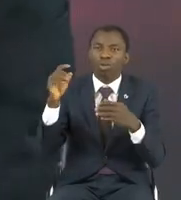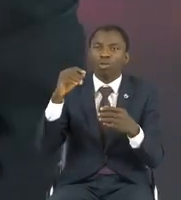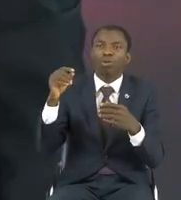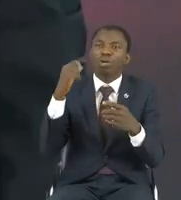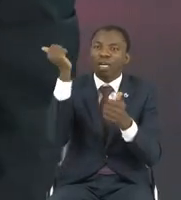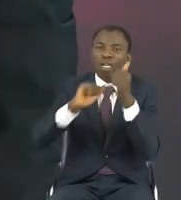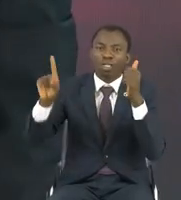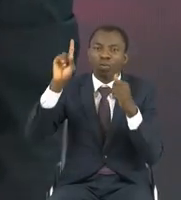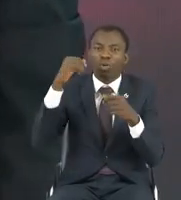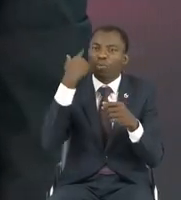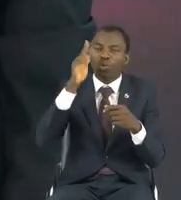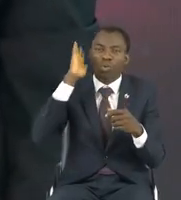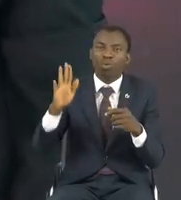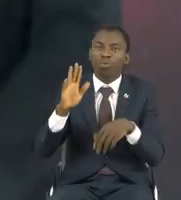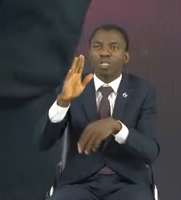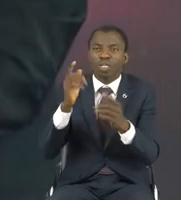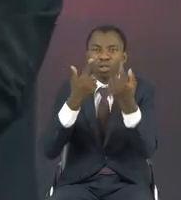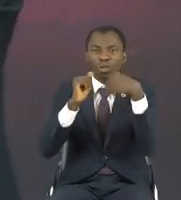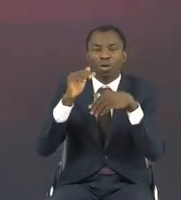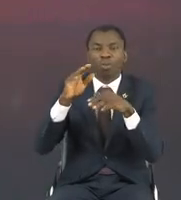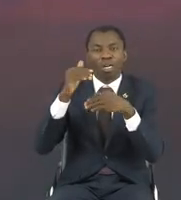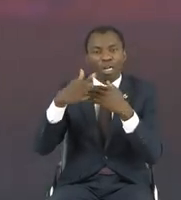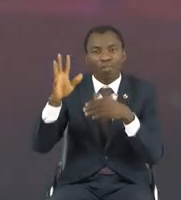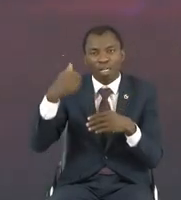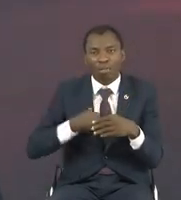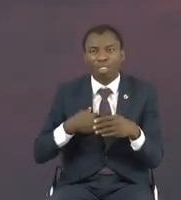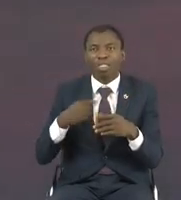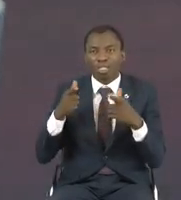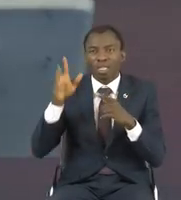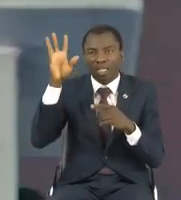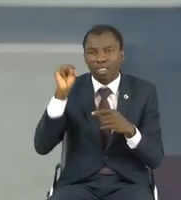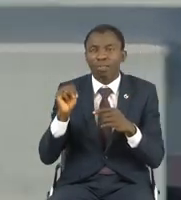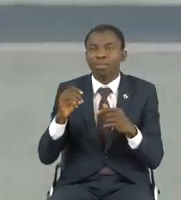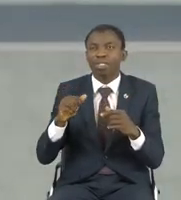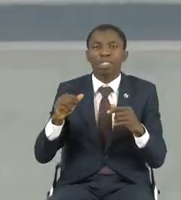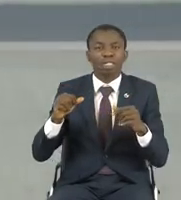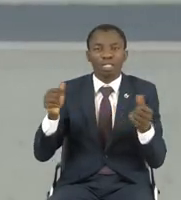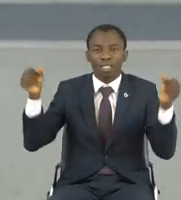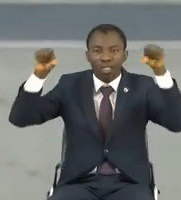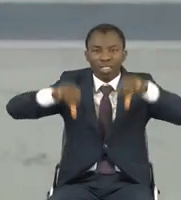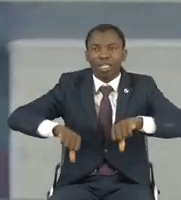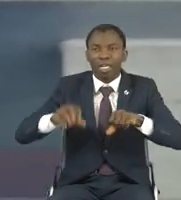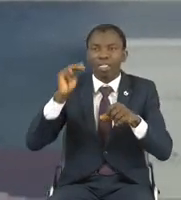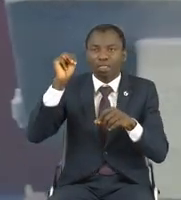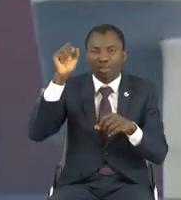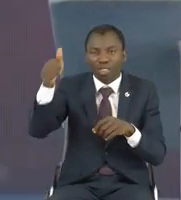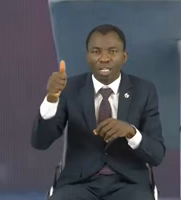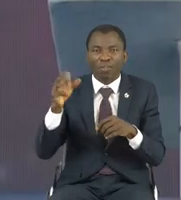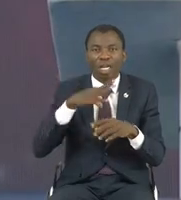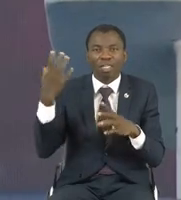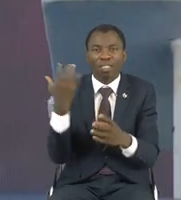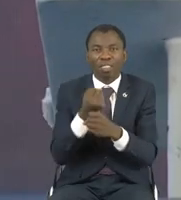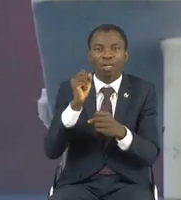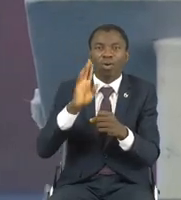deny himself and take up his cross. There's no